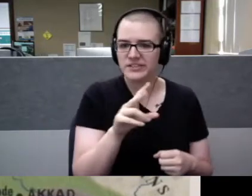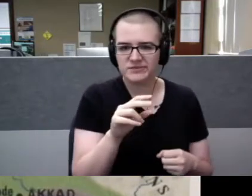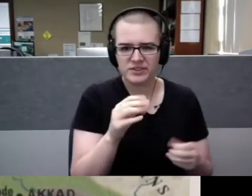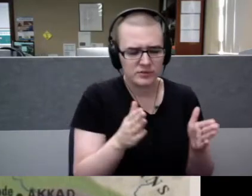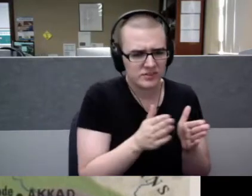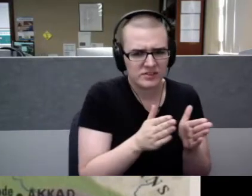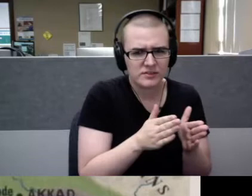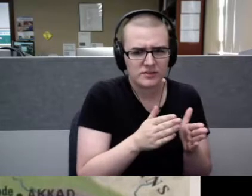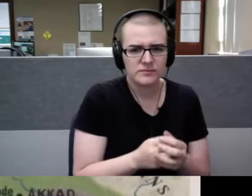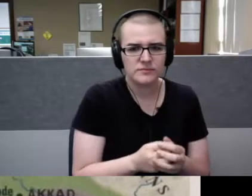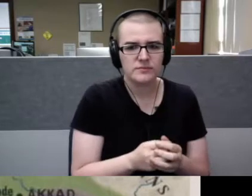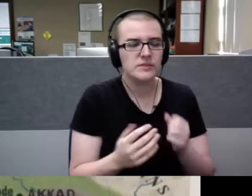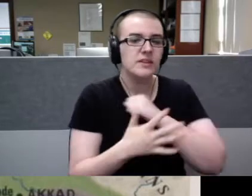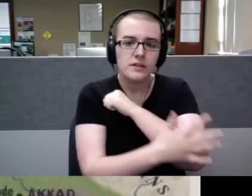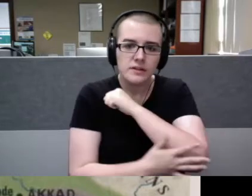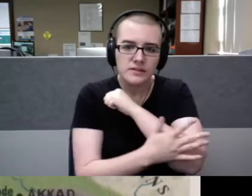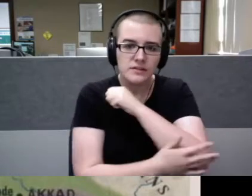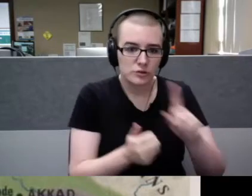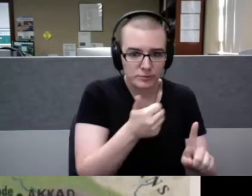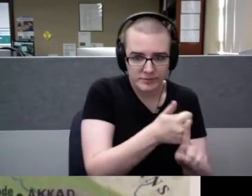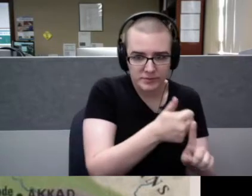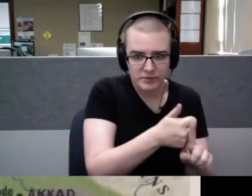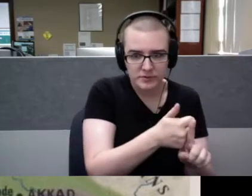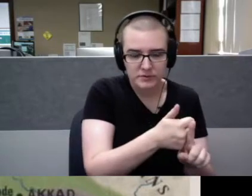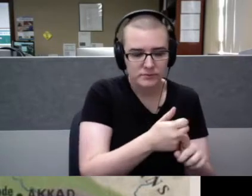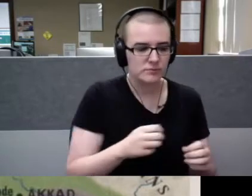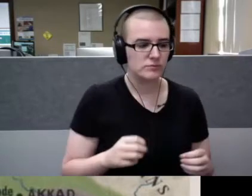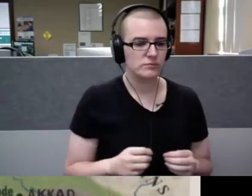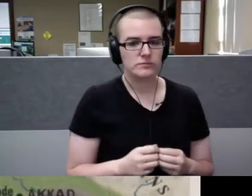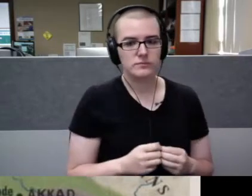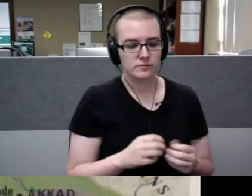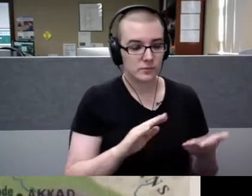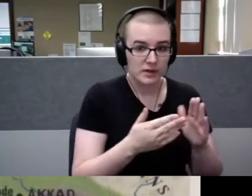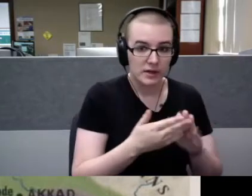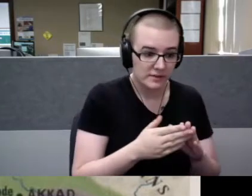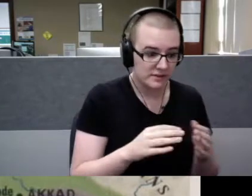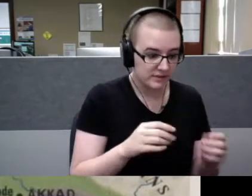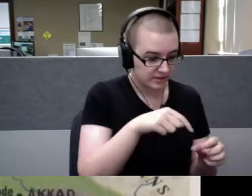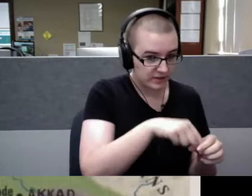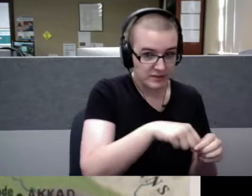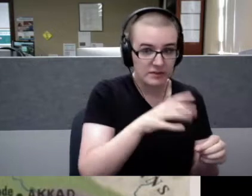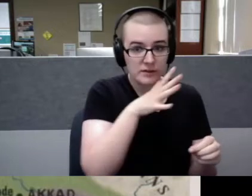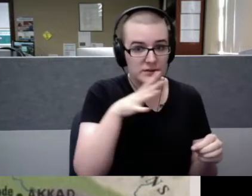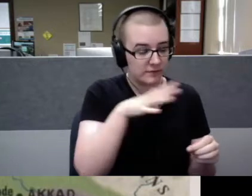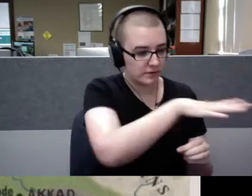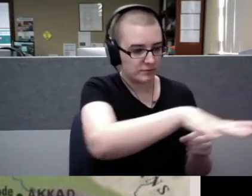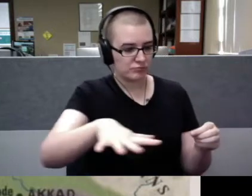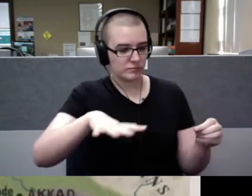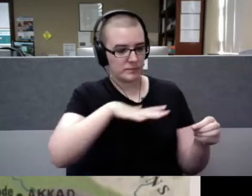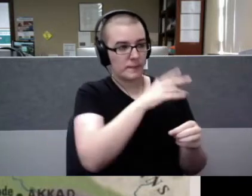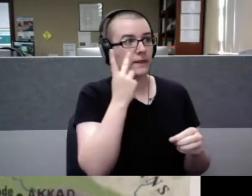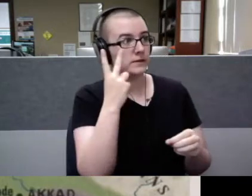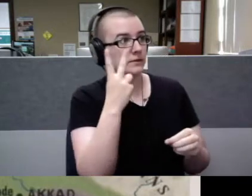country, it's a nation of its own that is centered around a city and the farming land around it. And you can see on the map on the right what some of